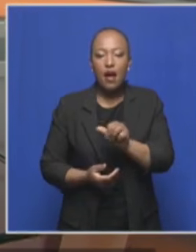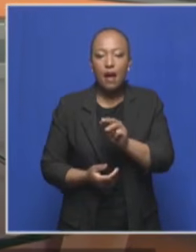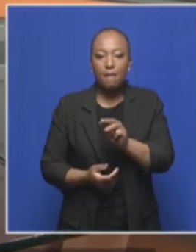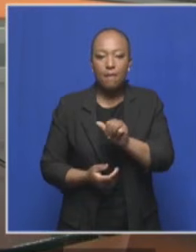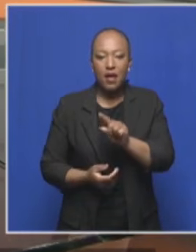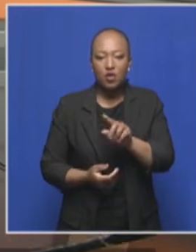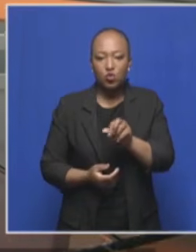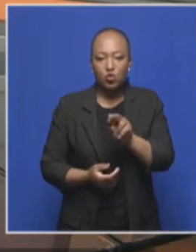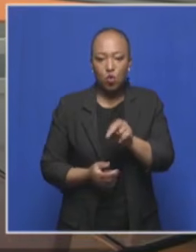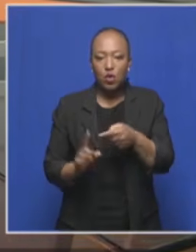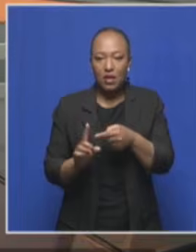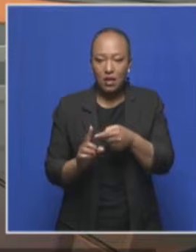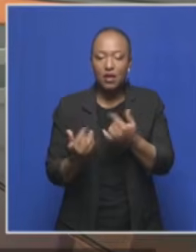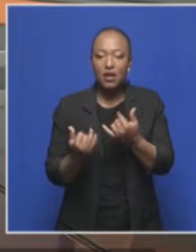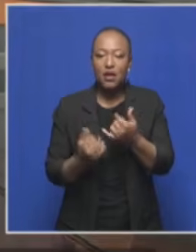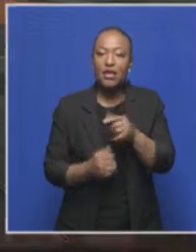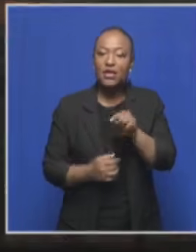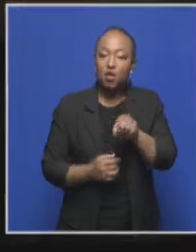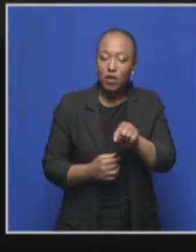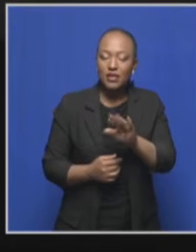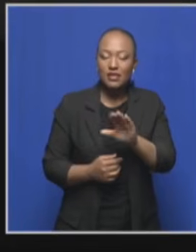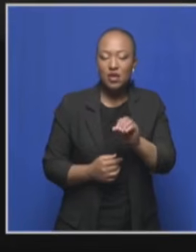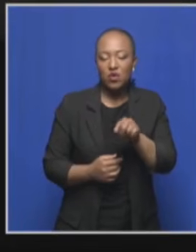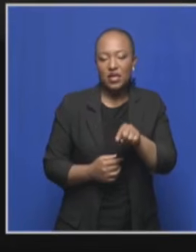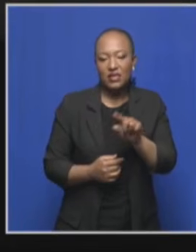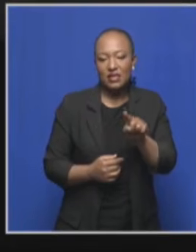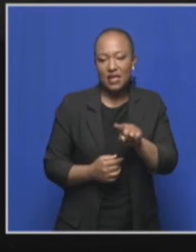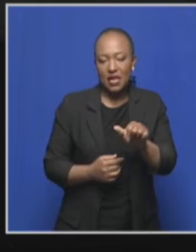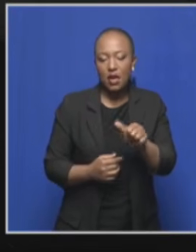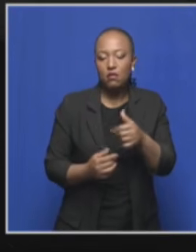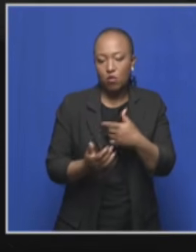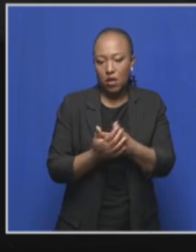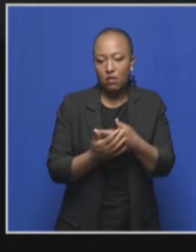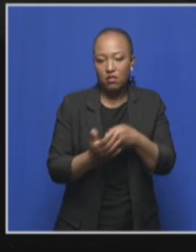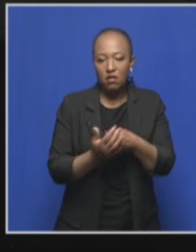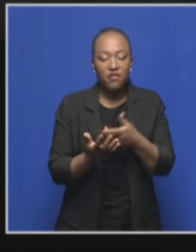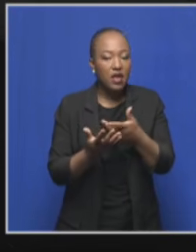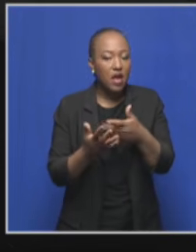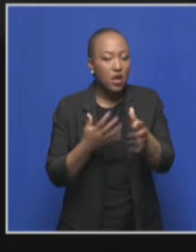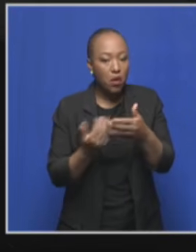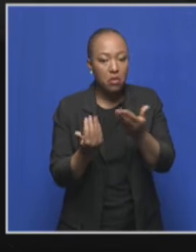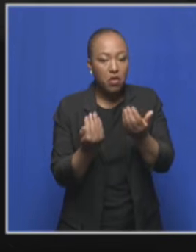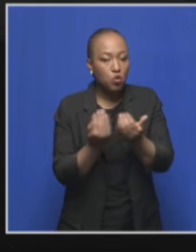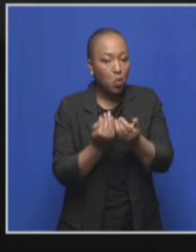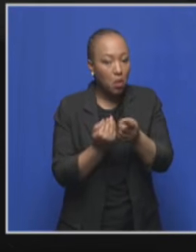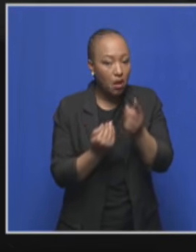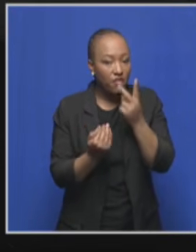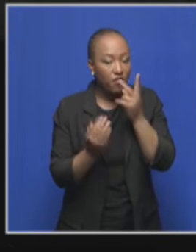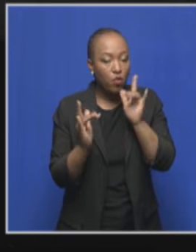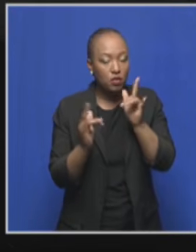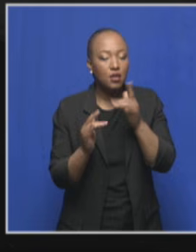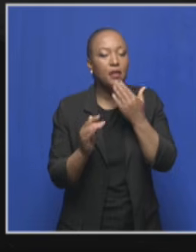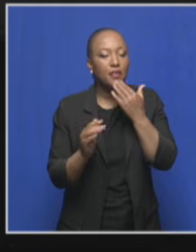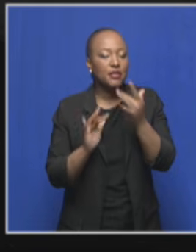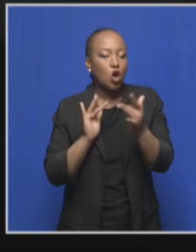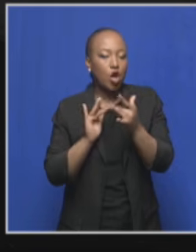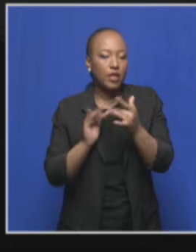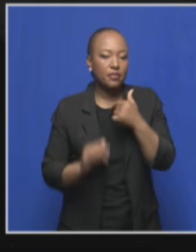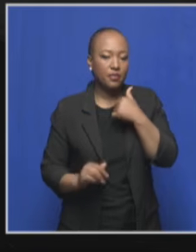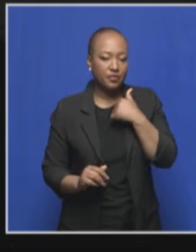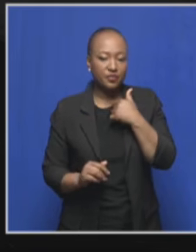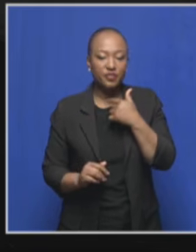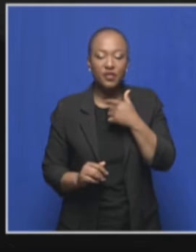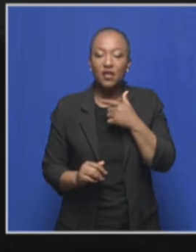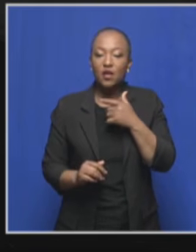Okay. But also, like I said, my intention is to get it to school. So if there's anyone in schools listening out there, please do reach out to me on When